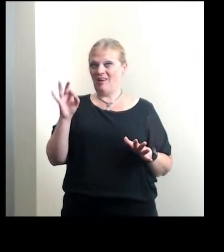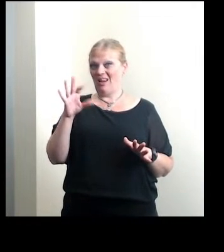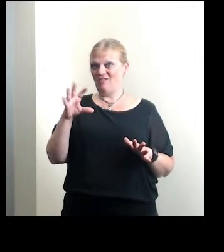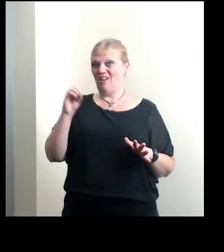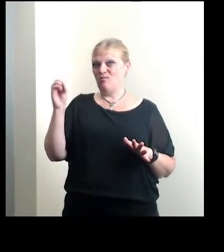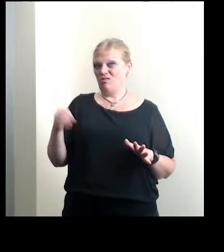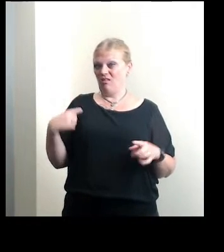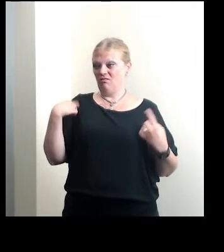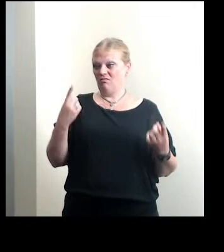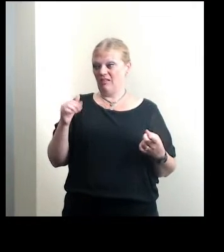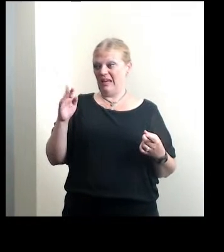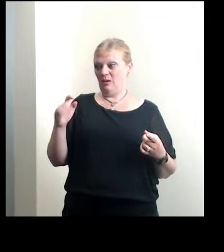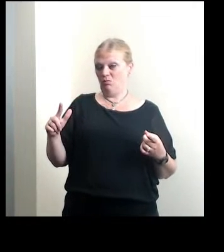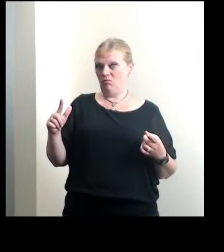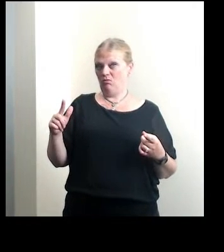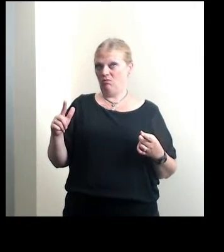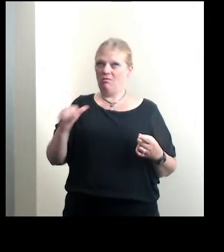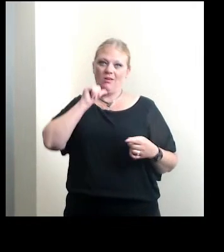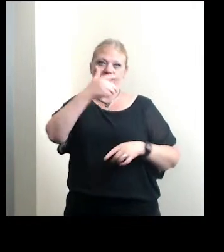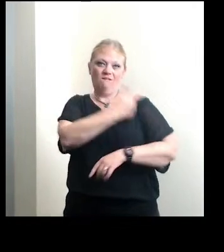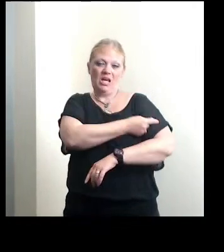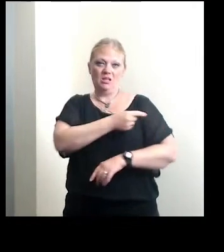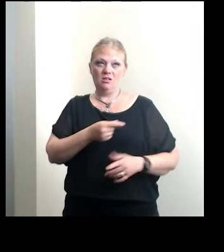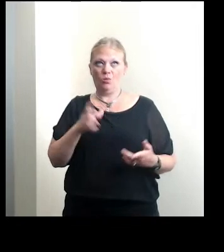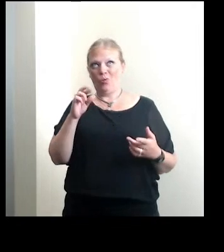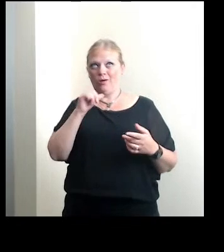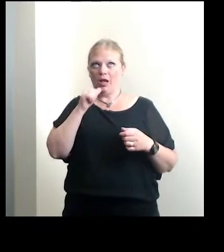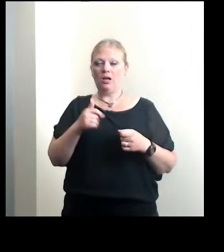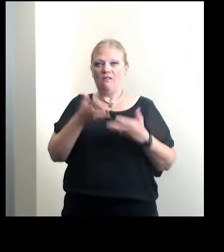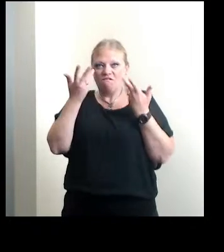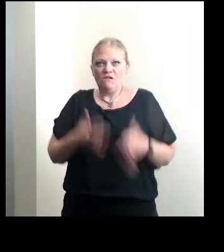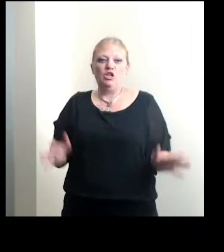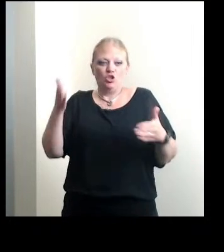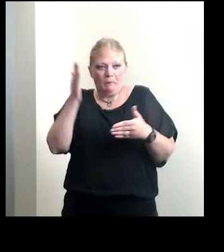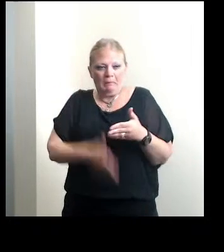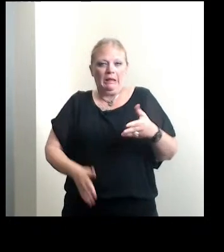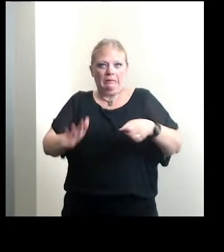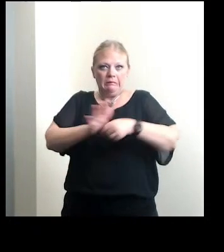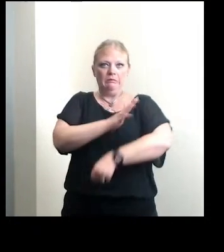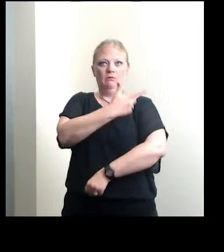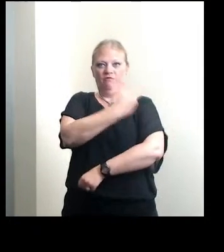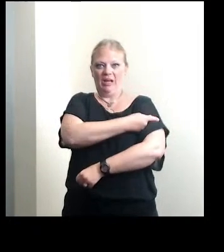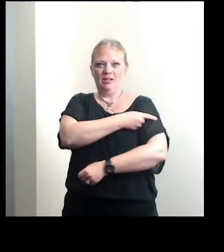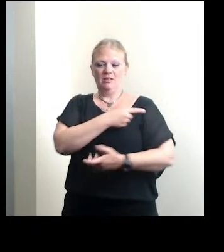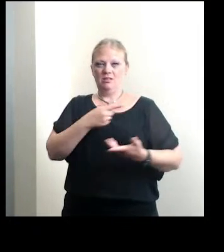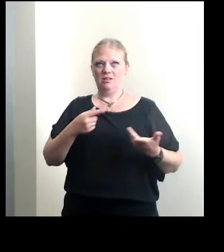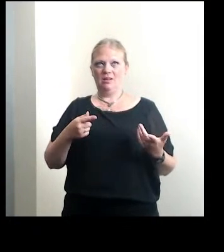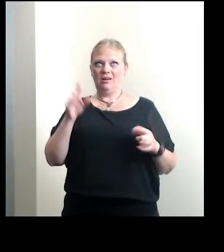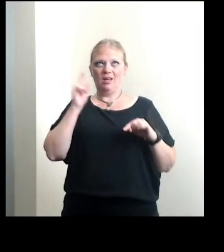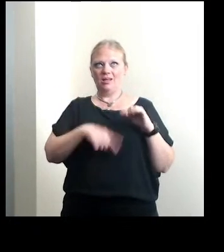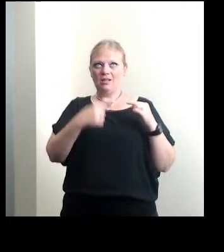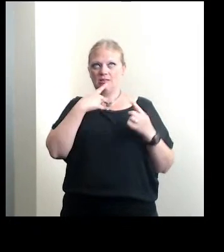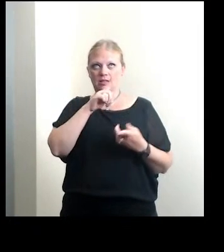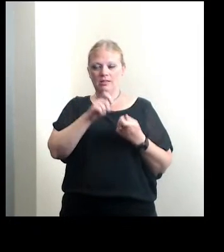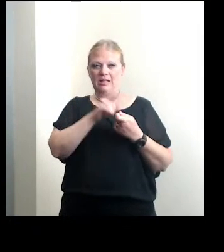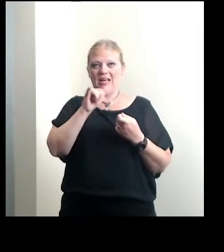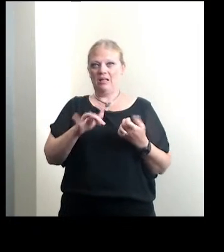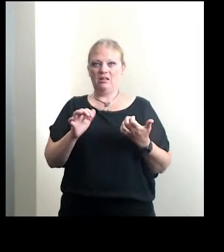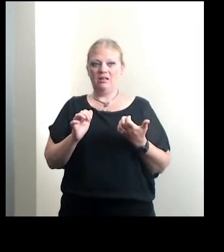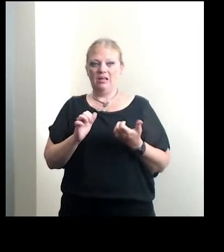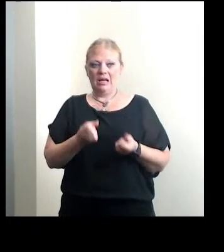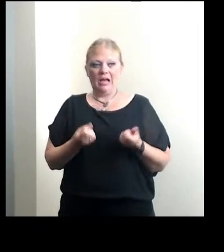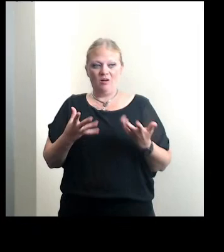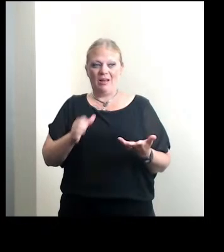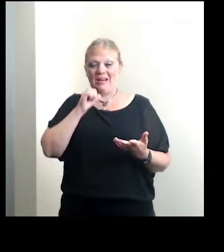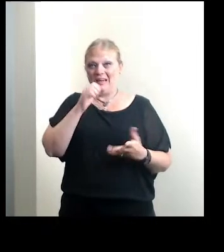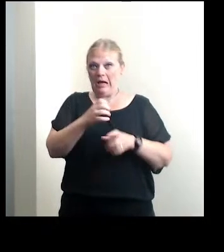since April, were unvaccinated, or not fully vaccinated is the best way to describe it. I can't say exactly how many had not received